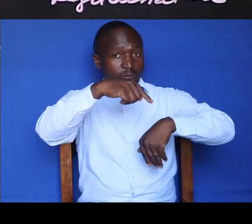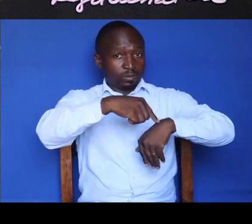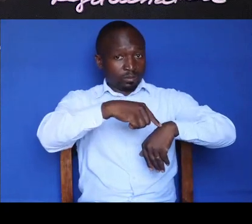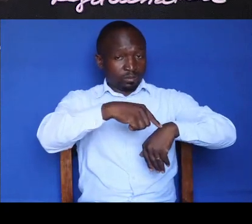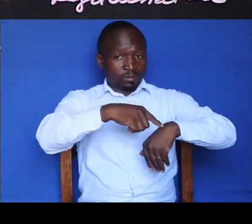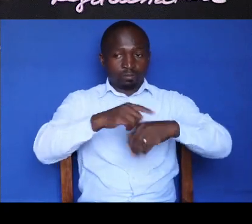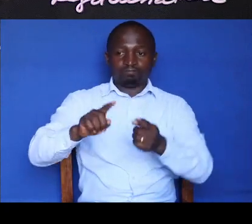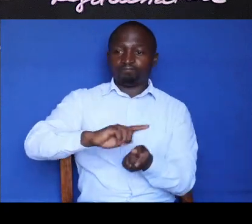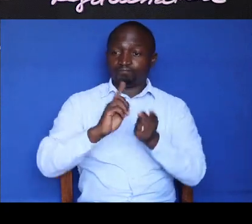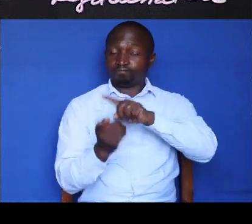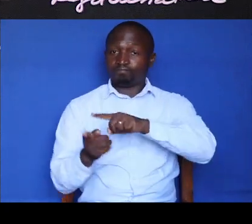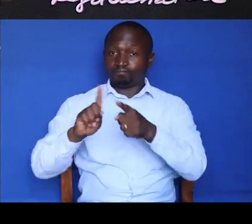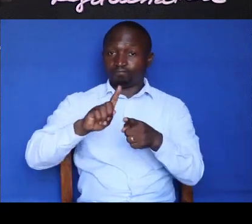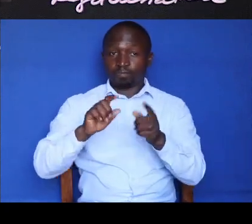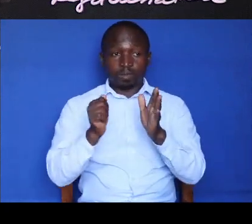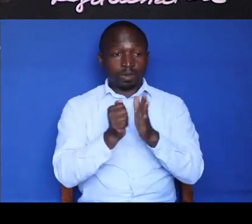rejuvenation.